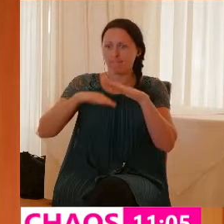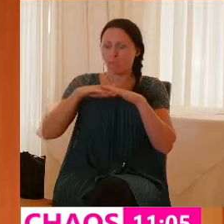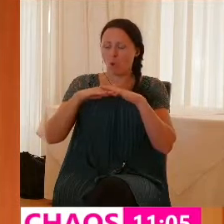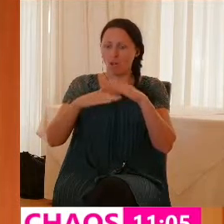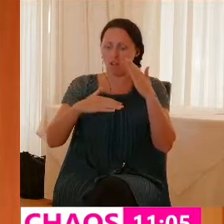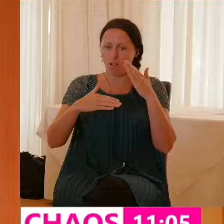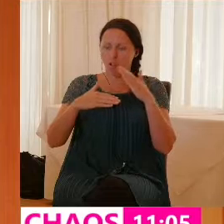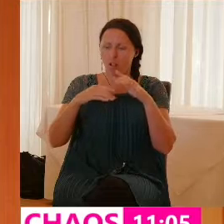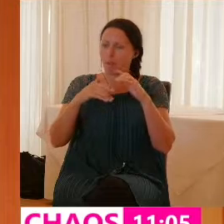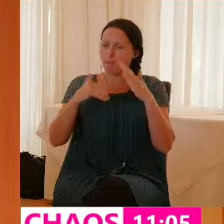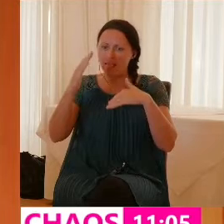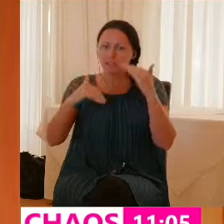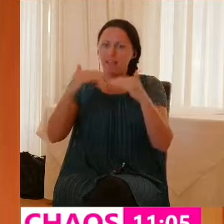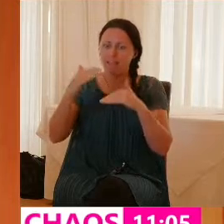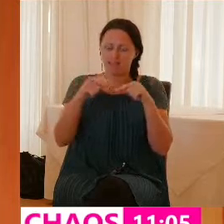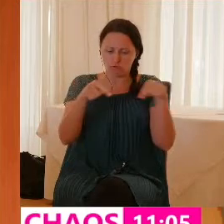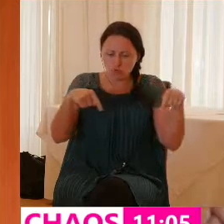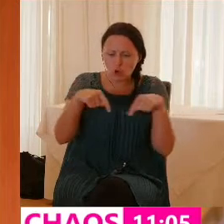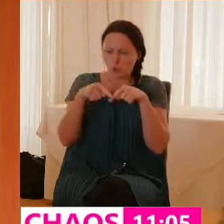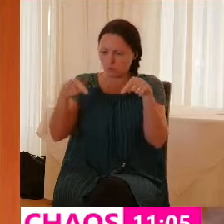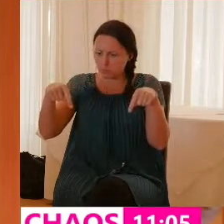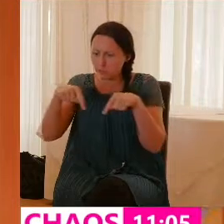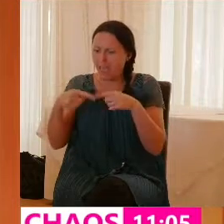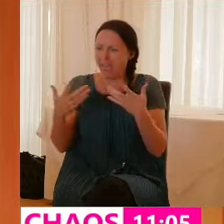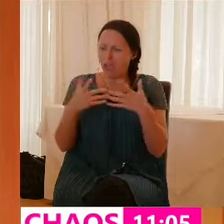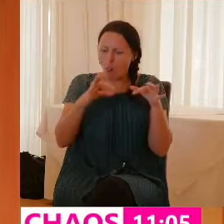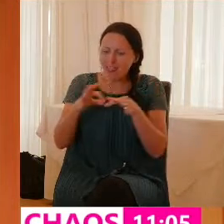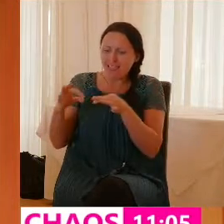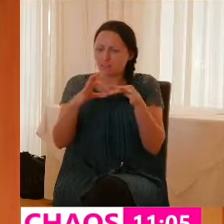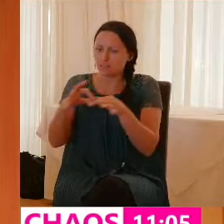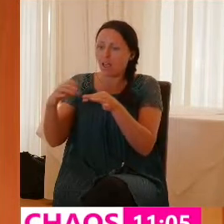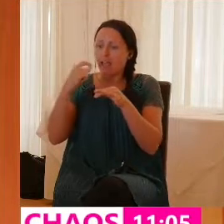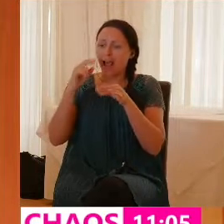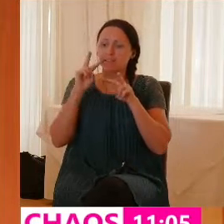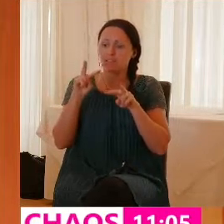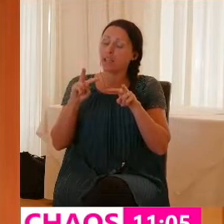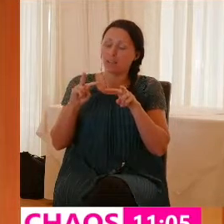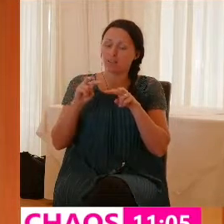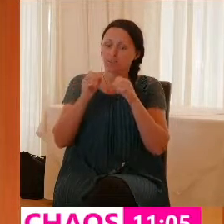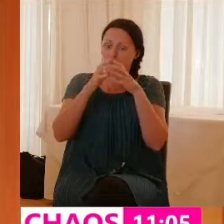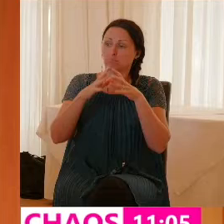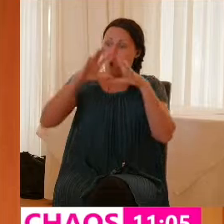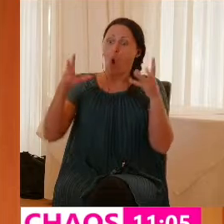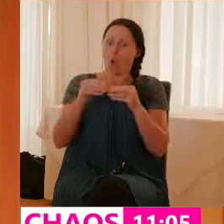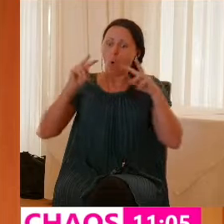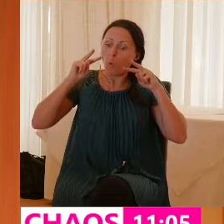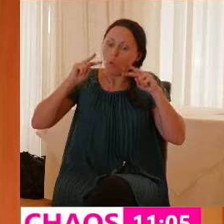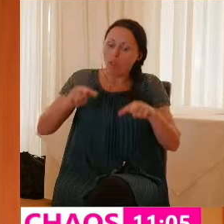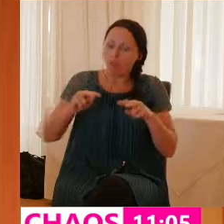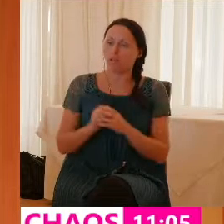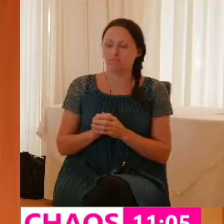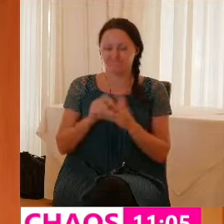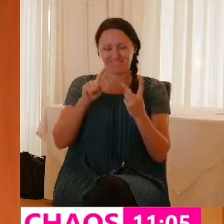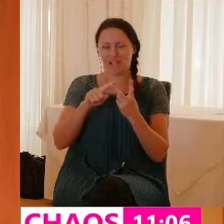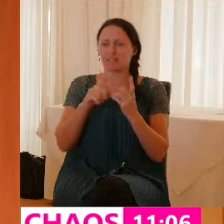they interact with each other, how they lead to each other. You can see the wholeness indeed. The second example is like, COVID.